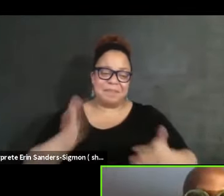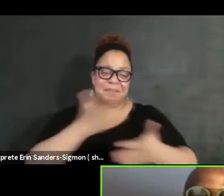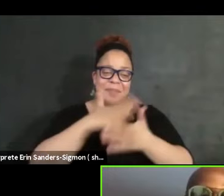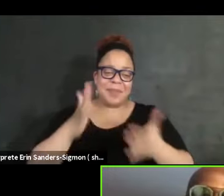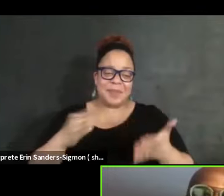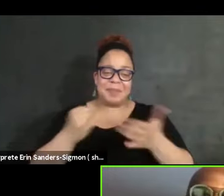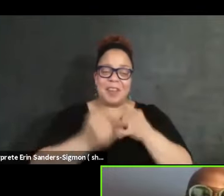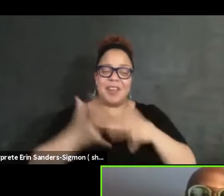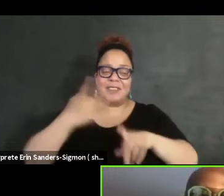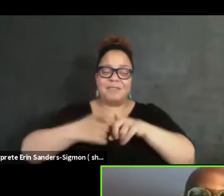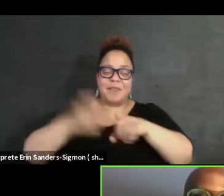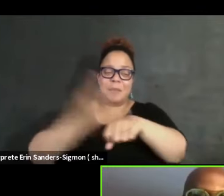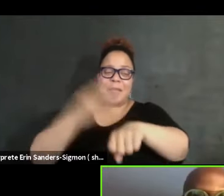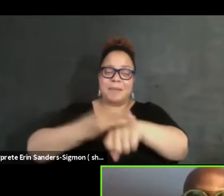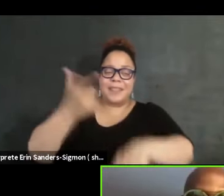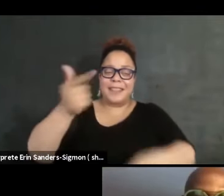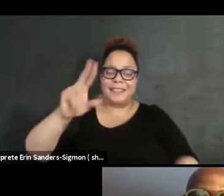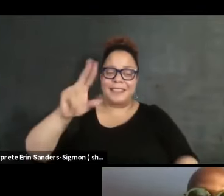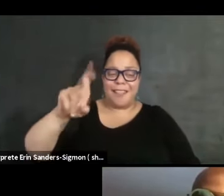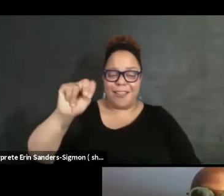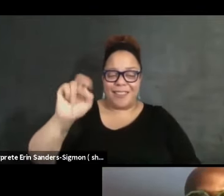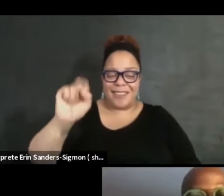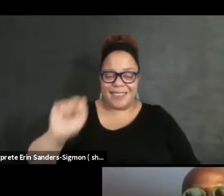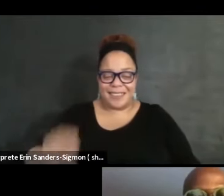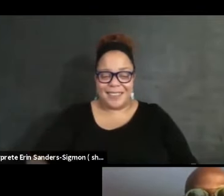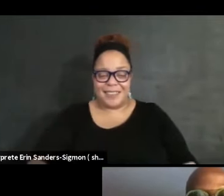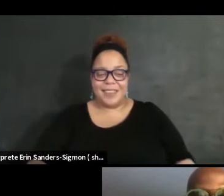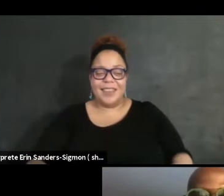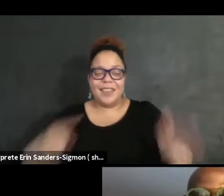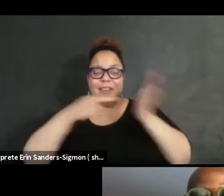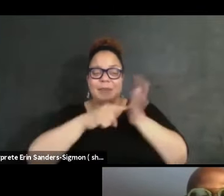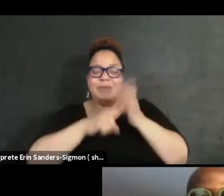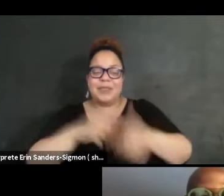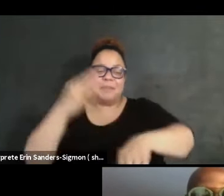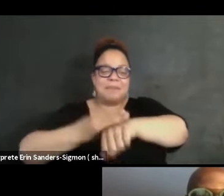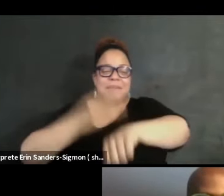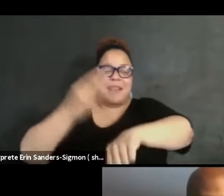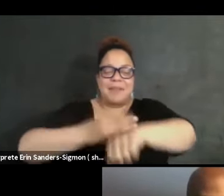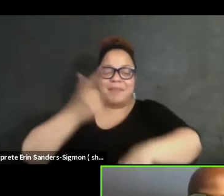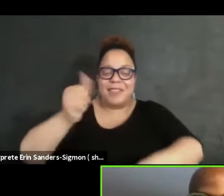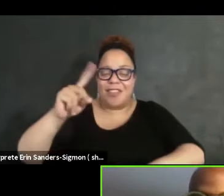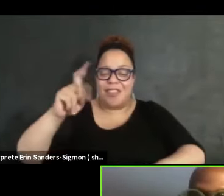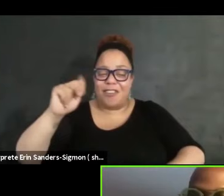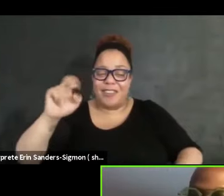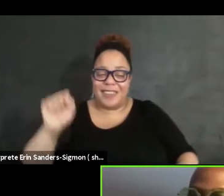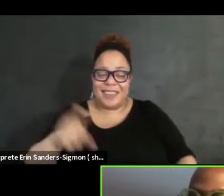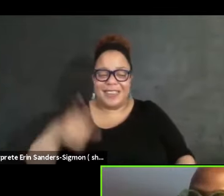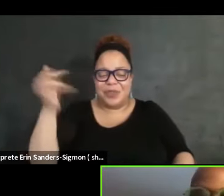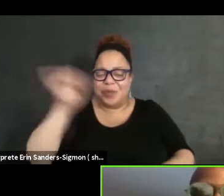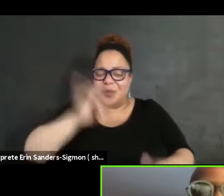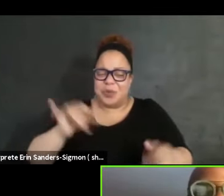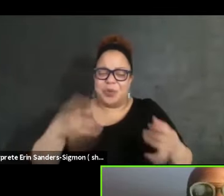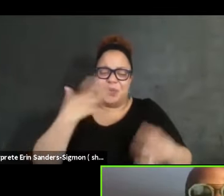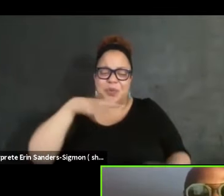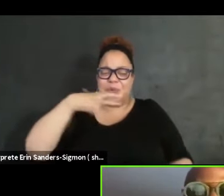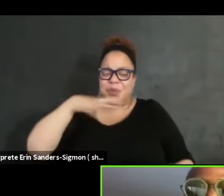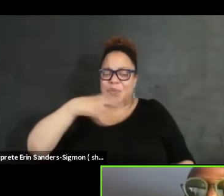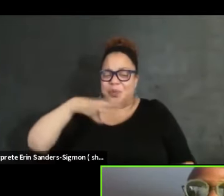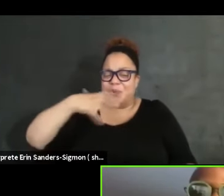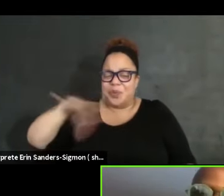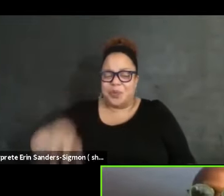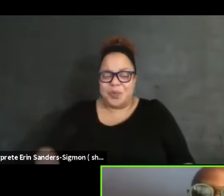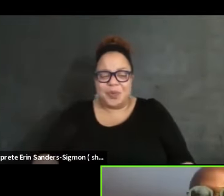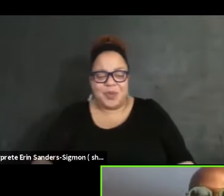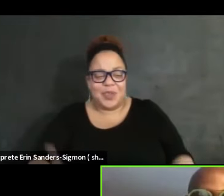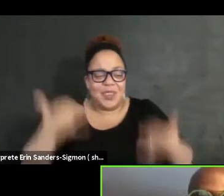Gardens, representing Miami Gardens. Look at you go in. Y'all, let's talk about the relationship